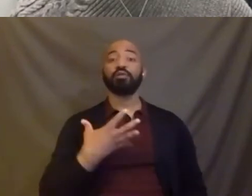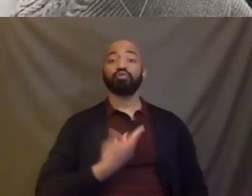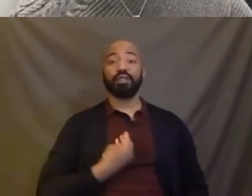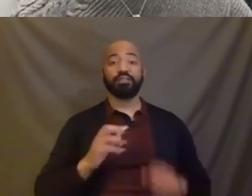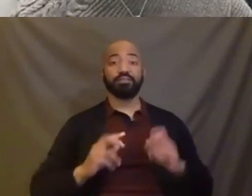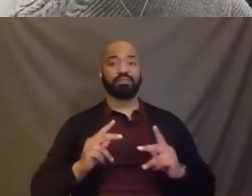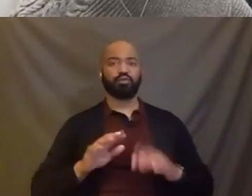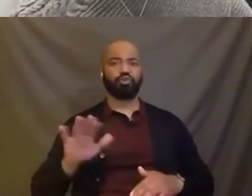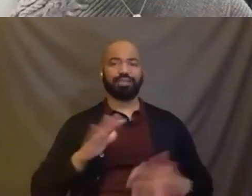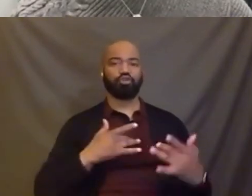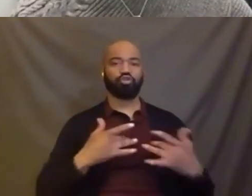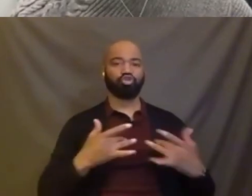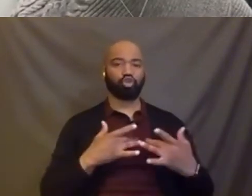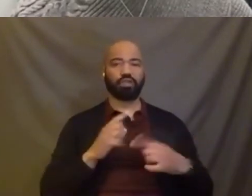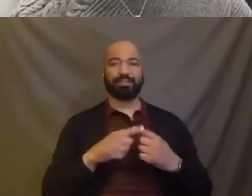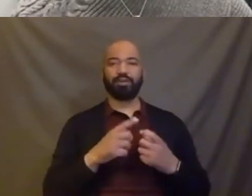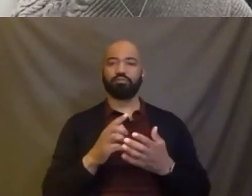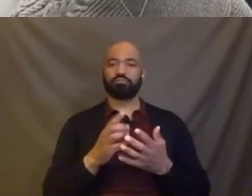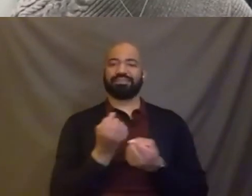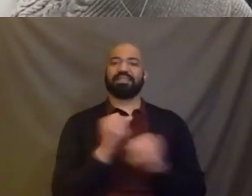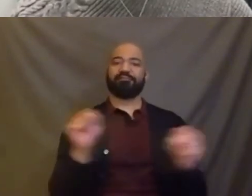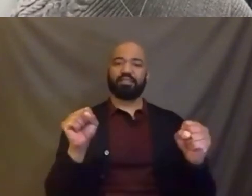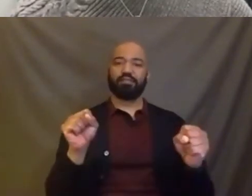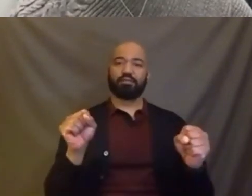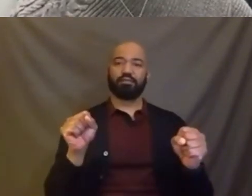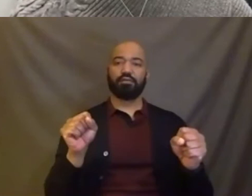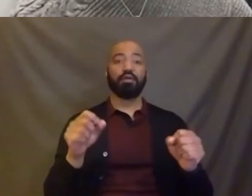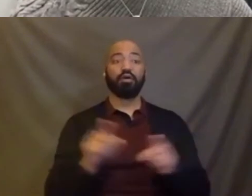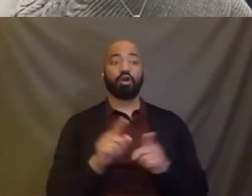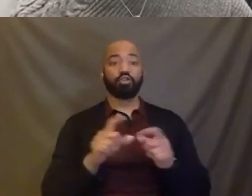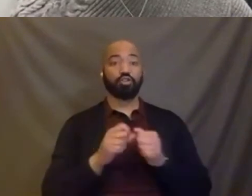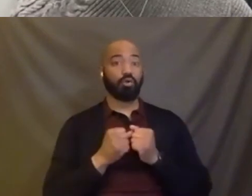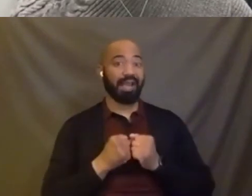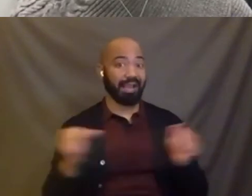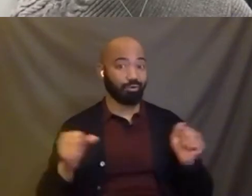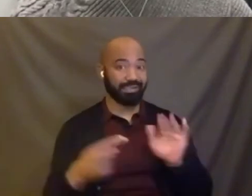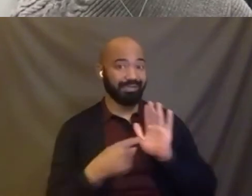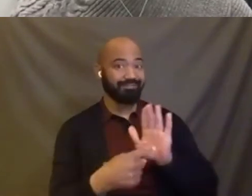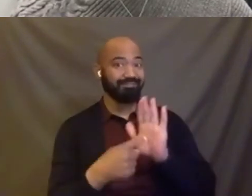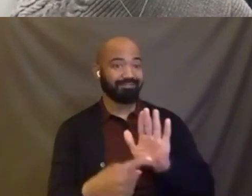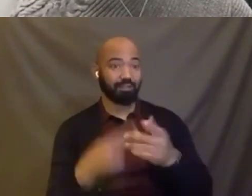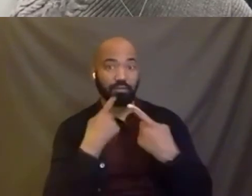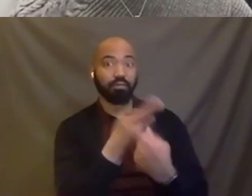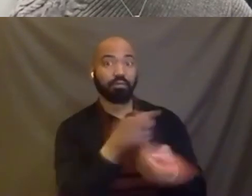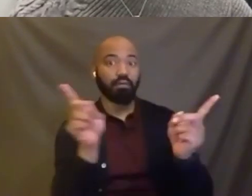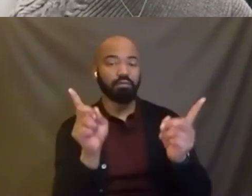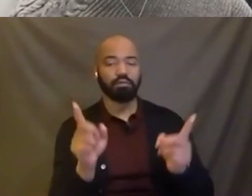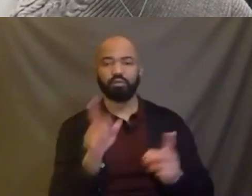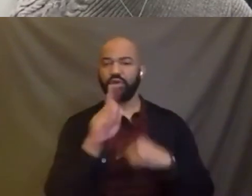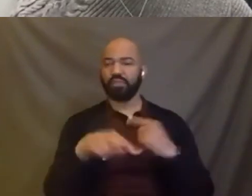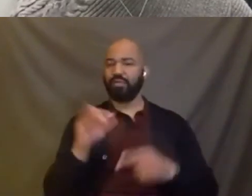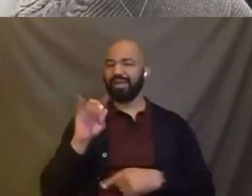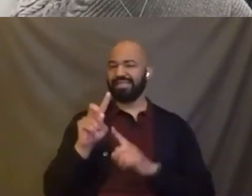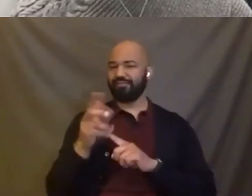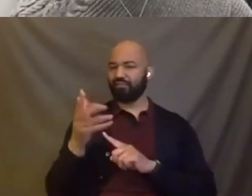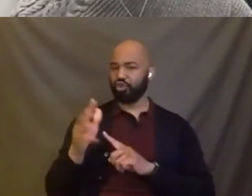safety. And in terms of like safety about being outed, so we talked about IDs already, but maybe safety around